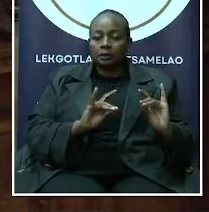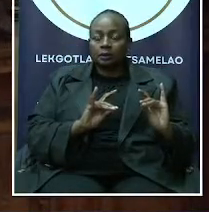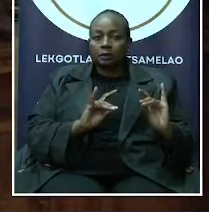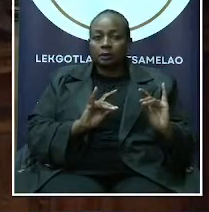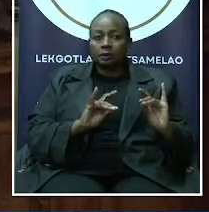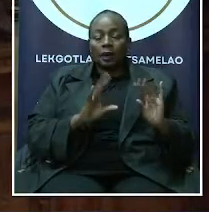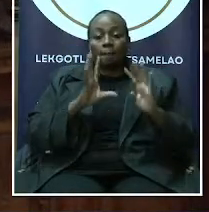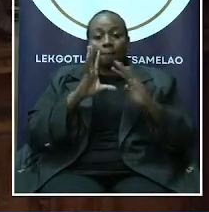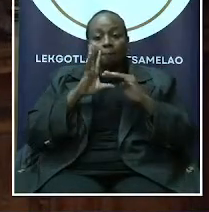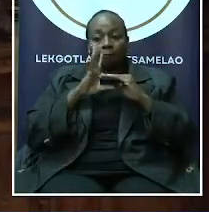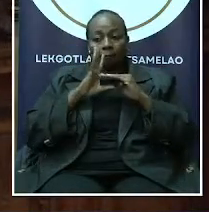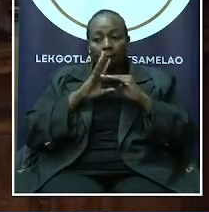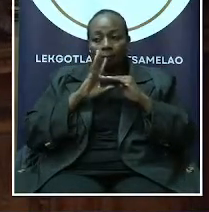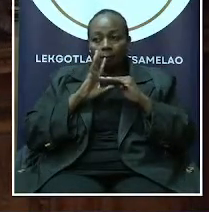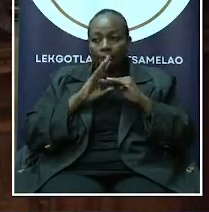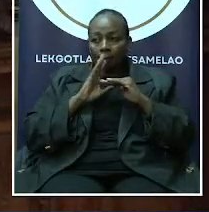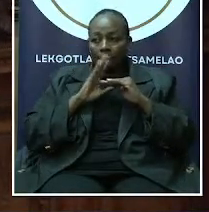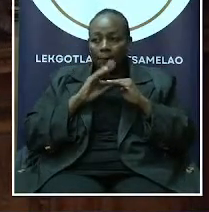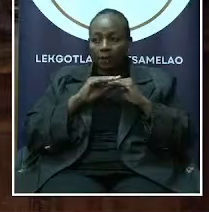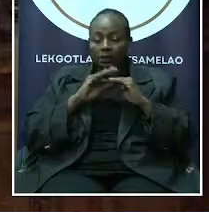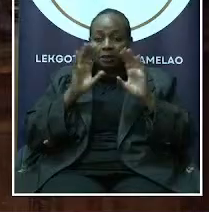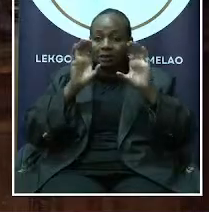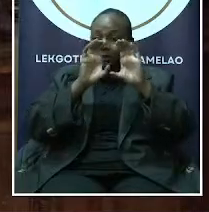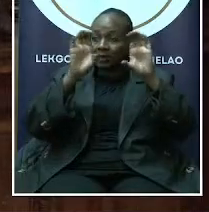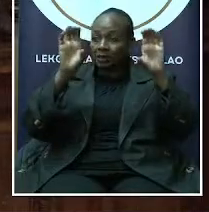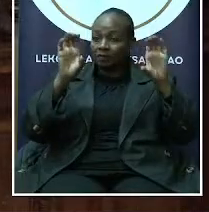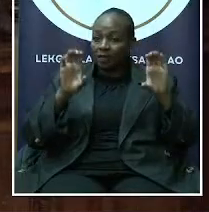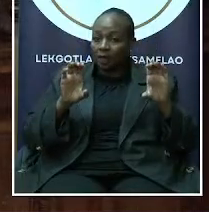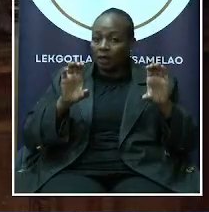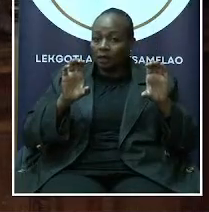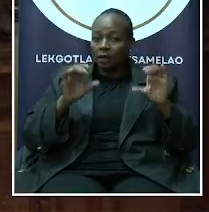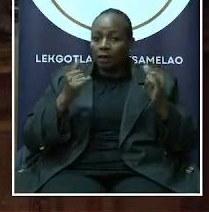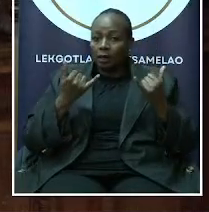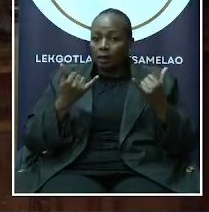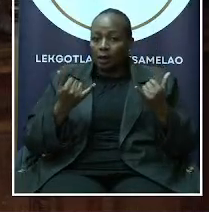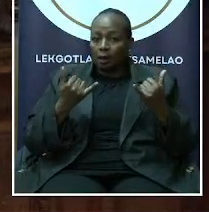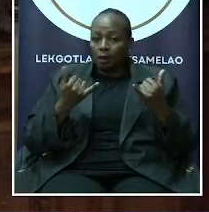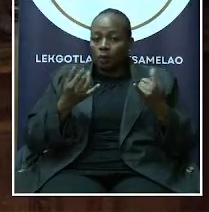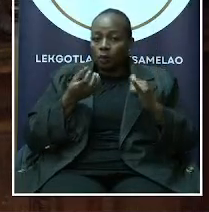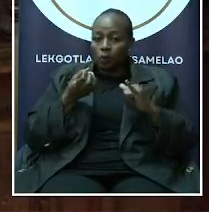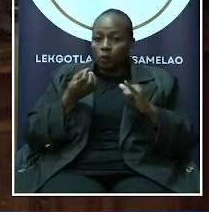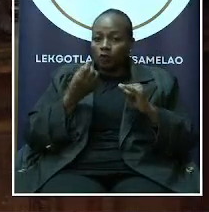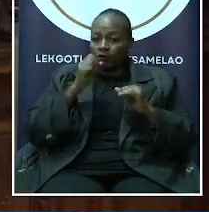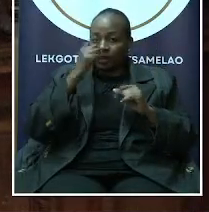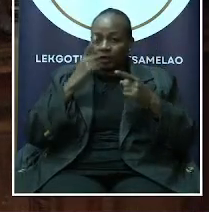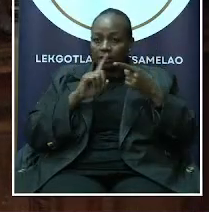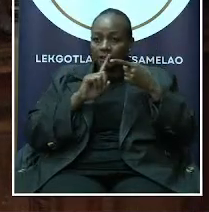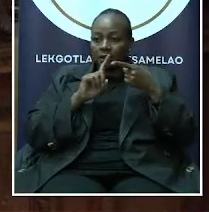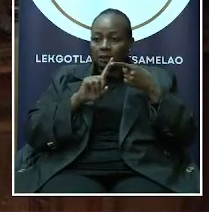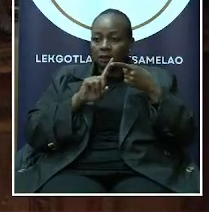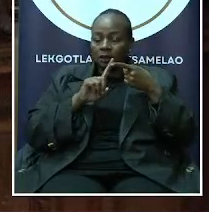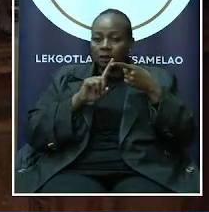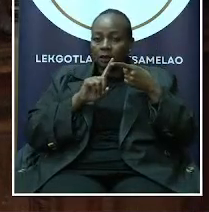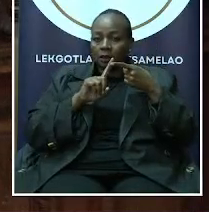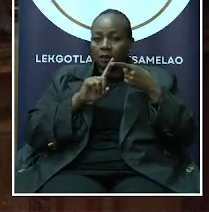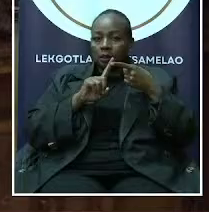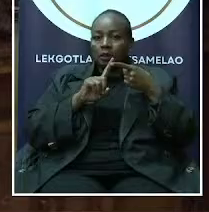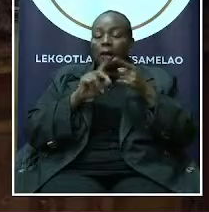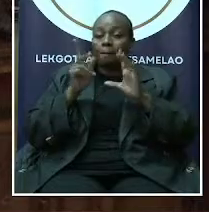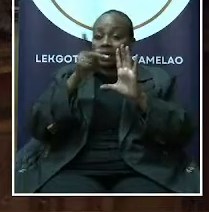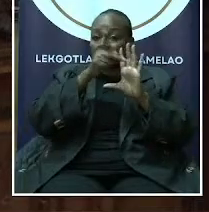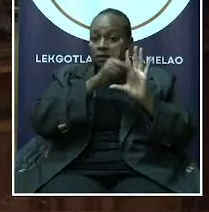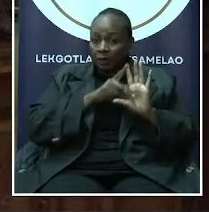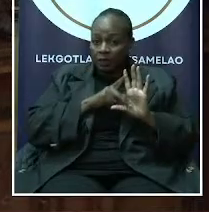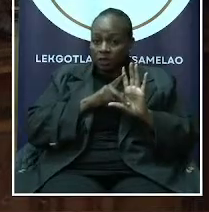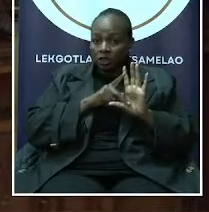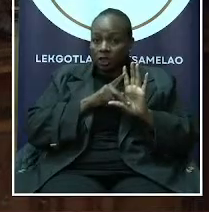Honorable members, the certificates that is going to go out now first is just a certificate of participation. This